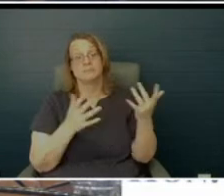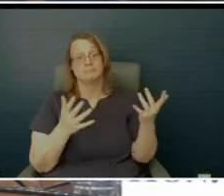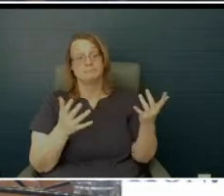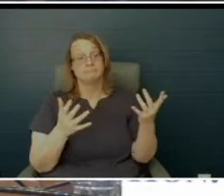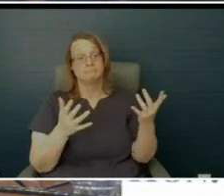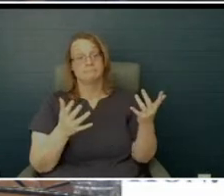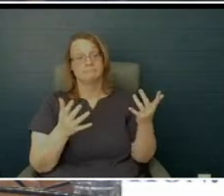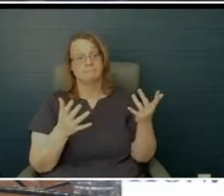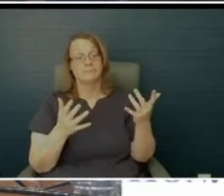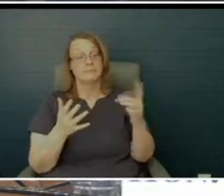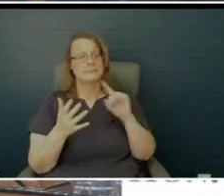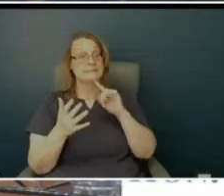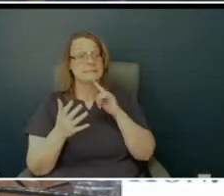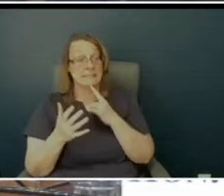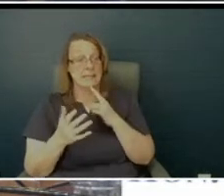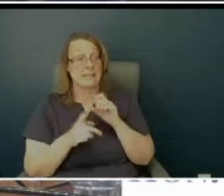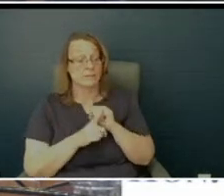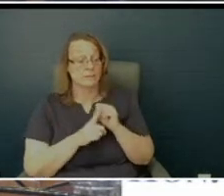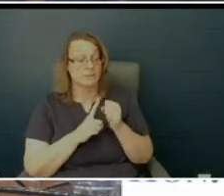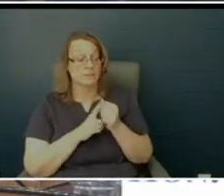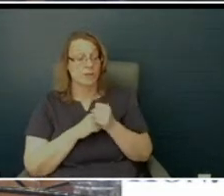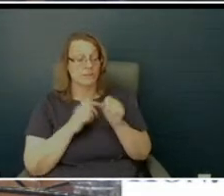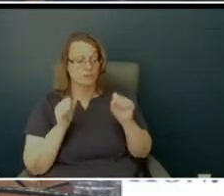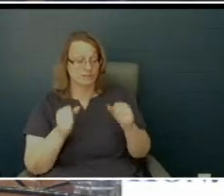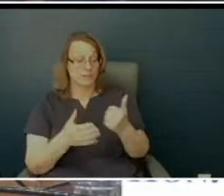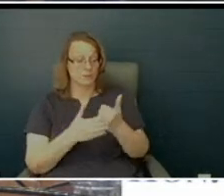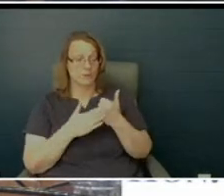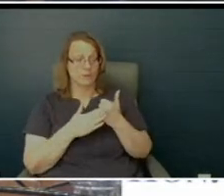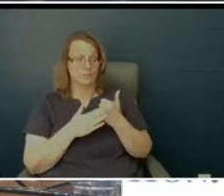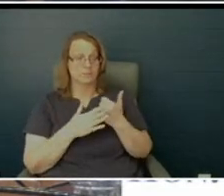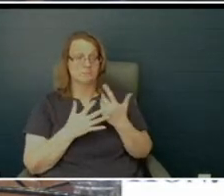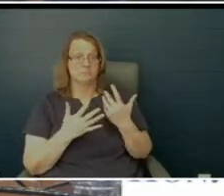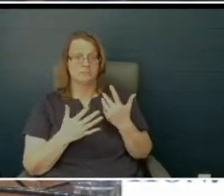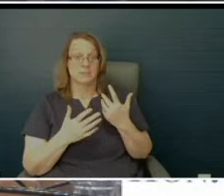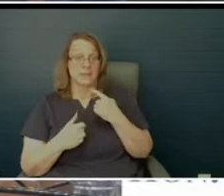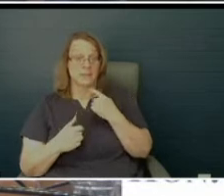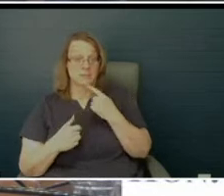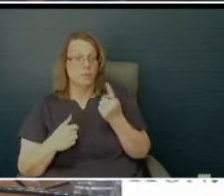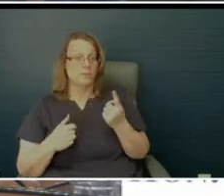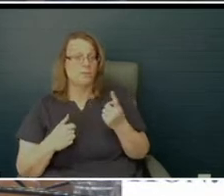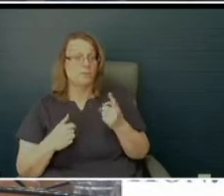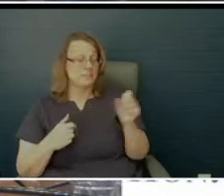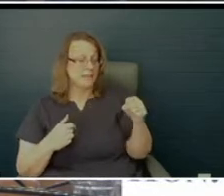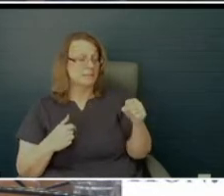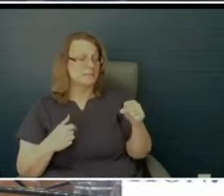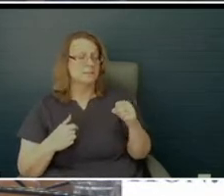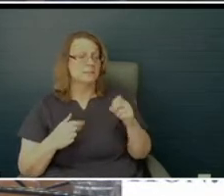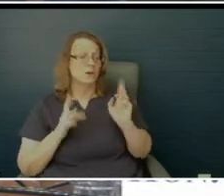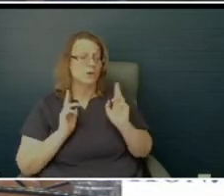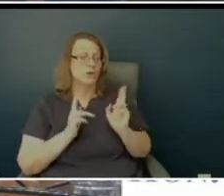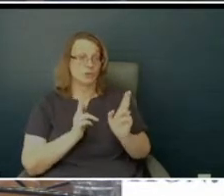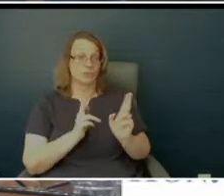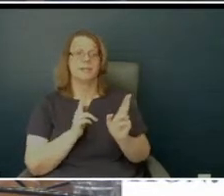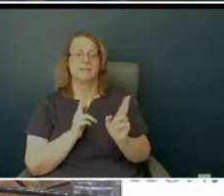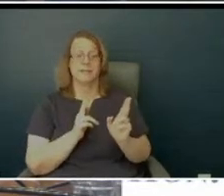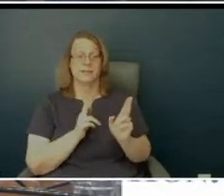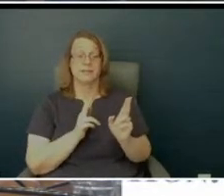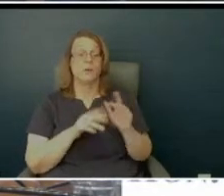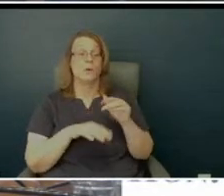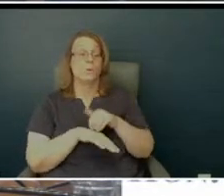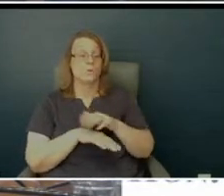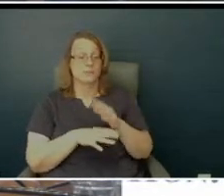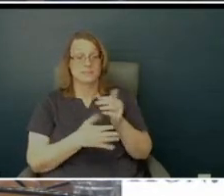dire situation here, and can you help? And I reported to them that we were, on a very urgent basis, sending help